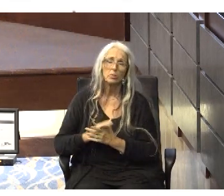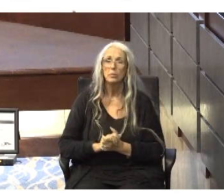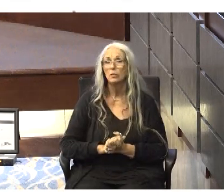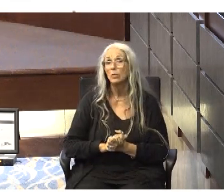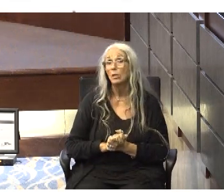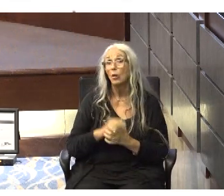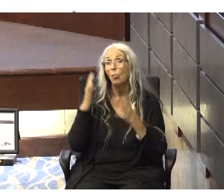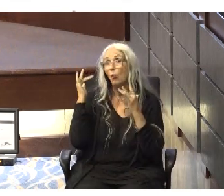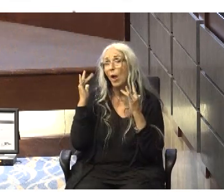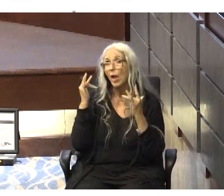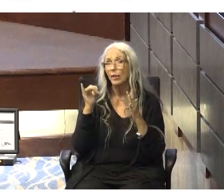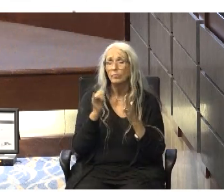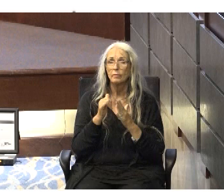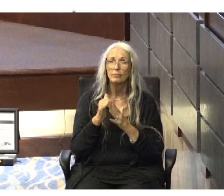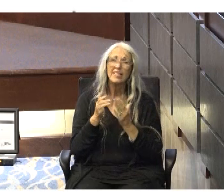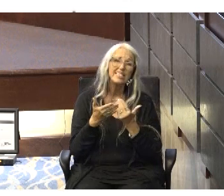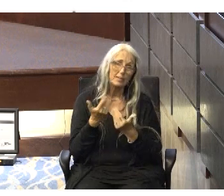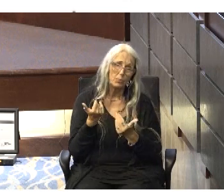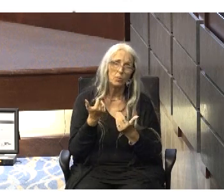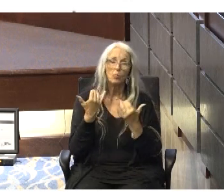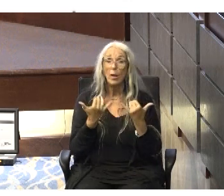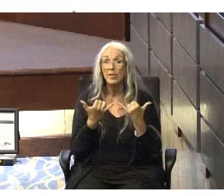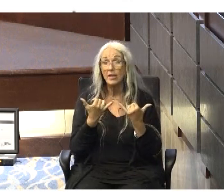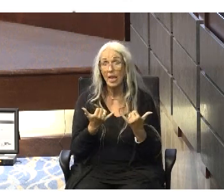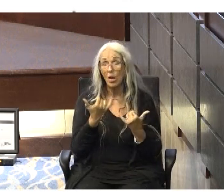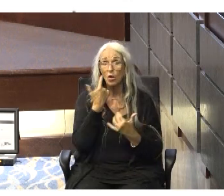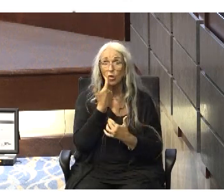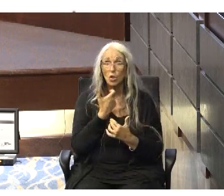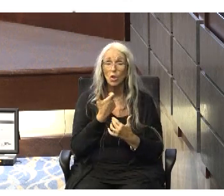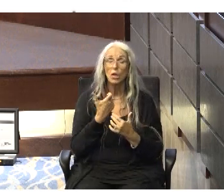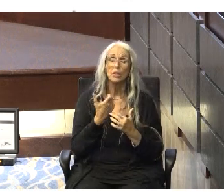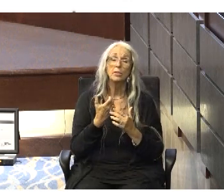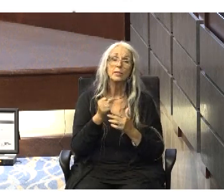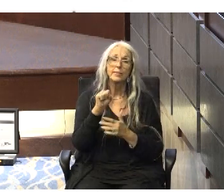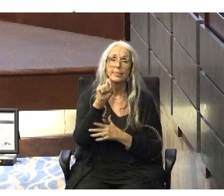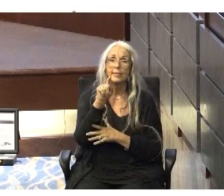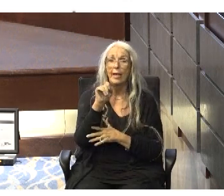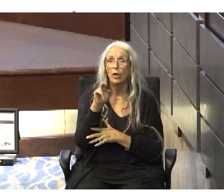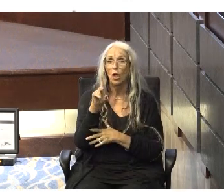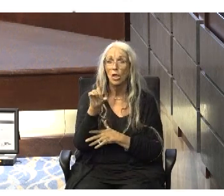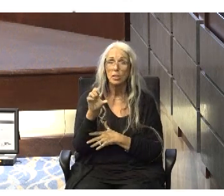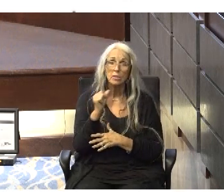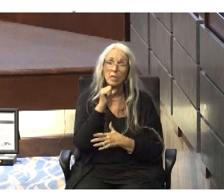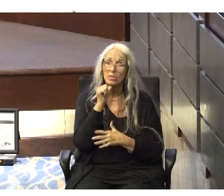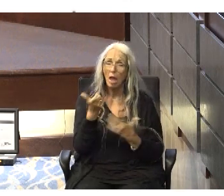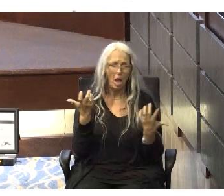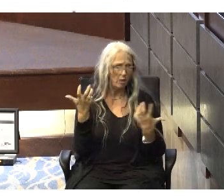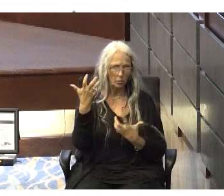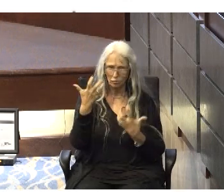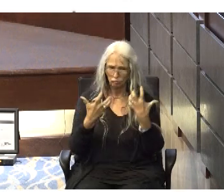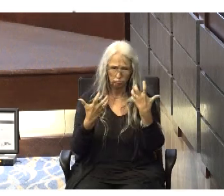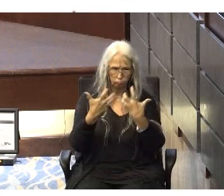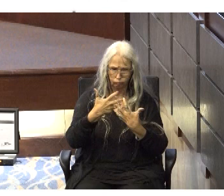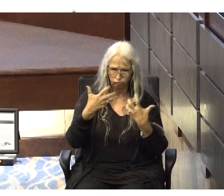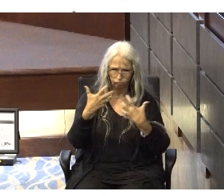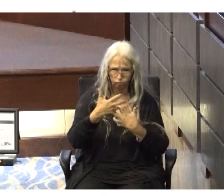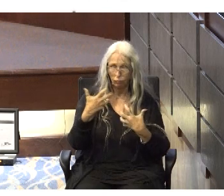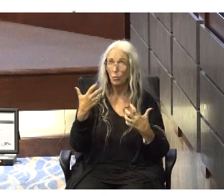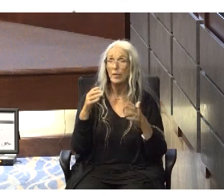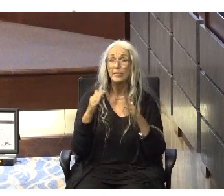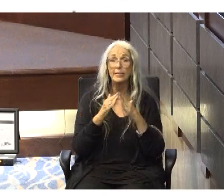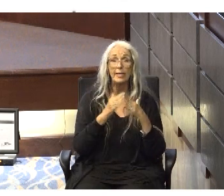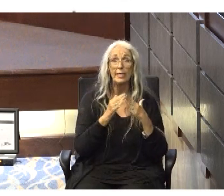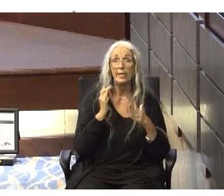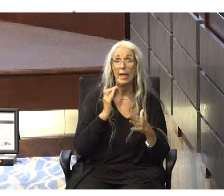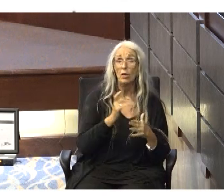Why? It's pretty simple. Right now, our current standards, you know, they're not compatible with not only what our city council